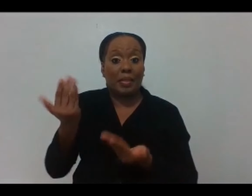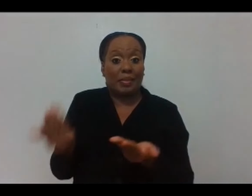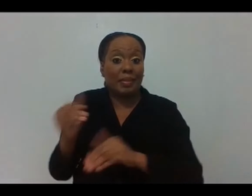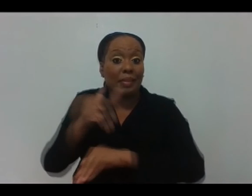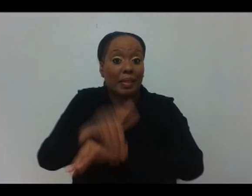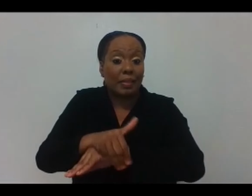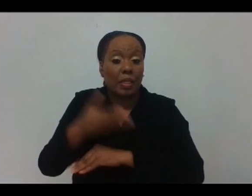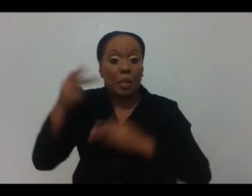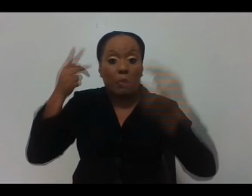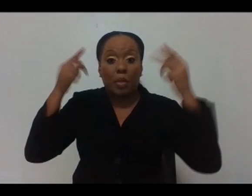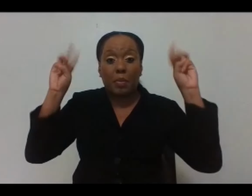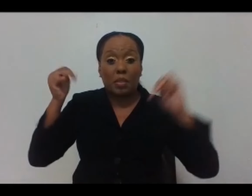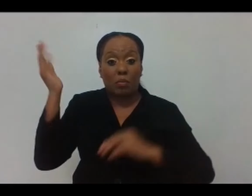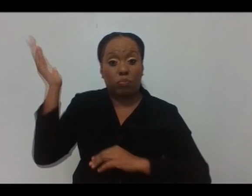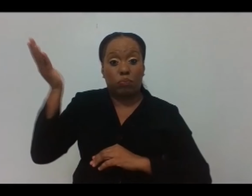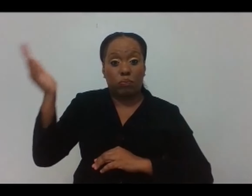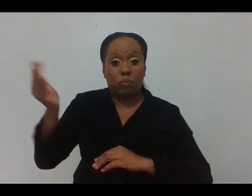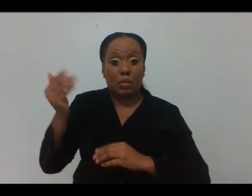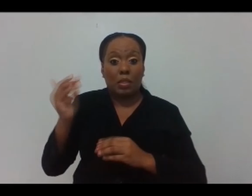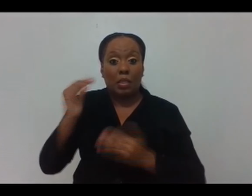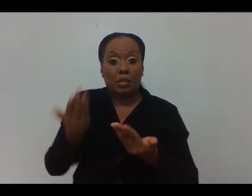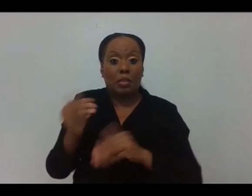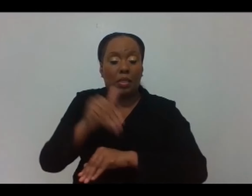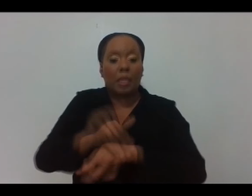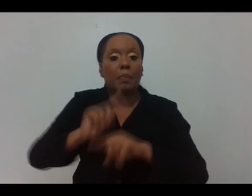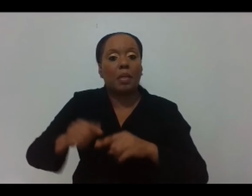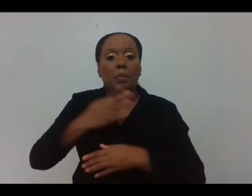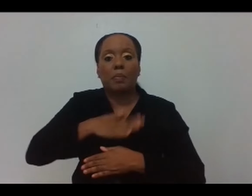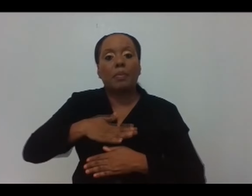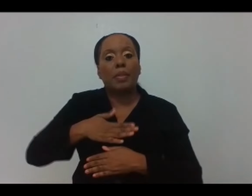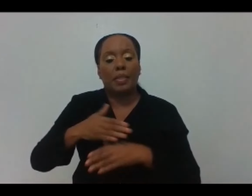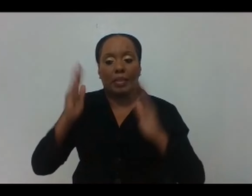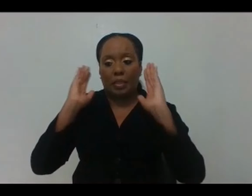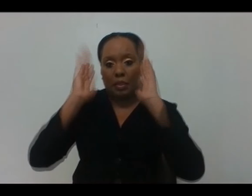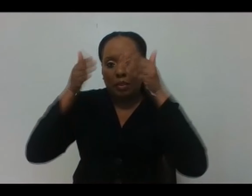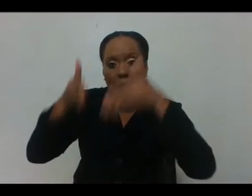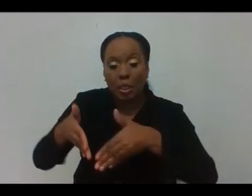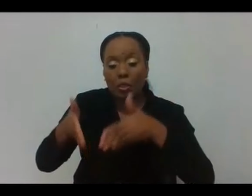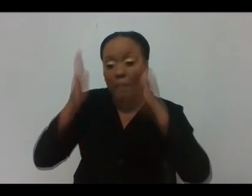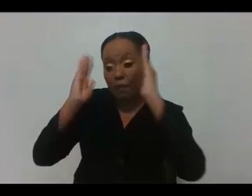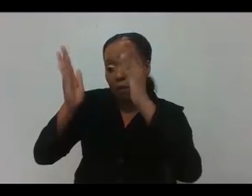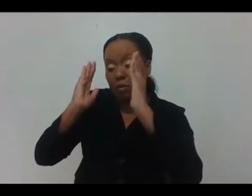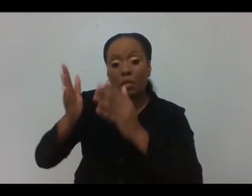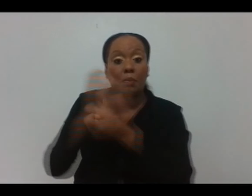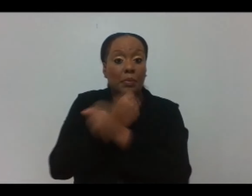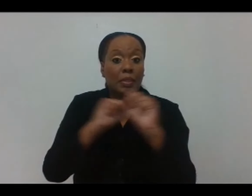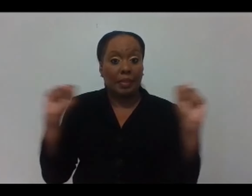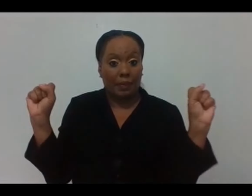So just stay tuned, but in the meantime, do what it is that you know you need to do to make yourself safe.